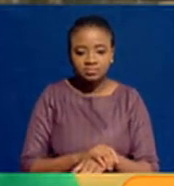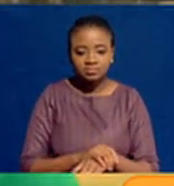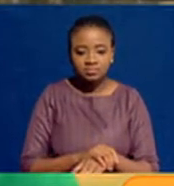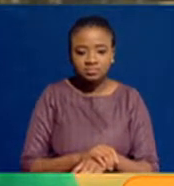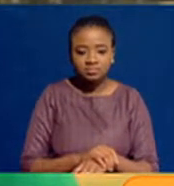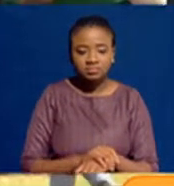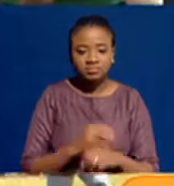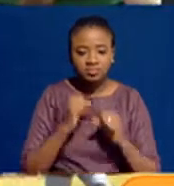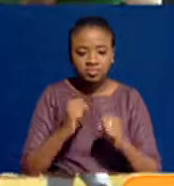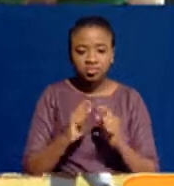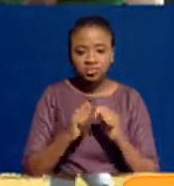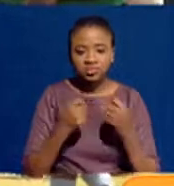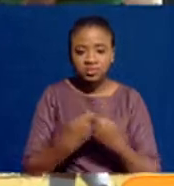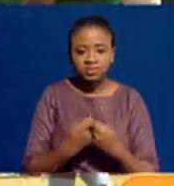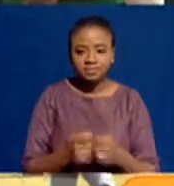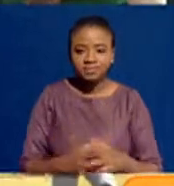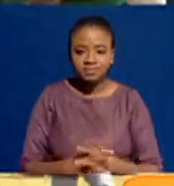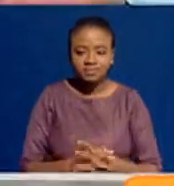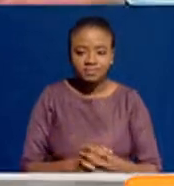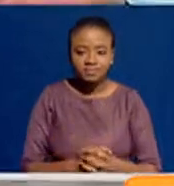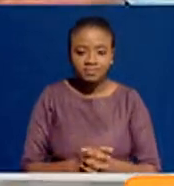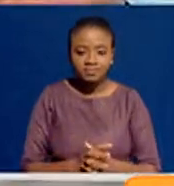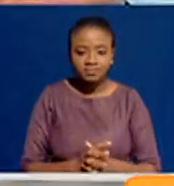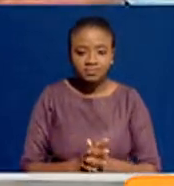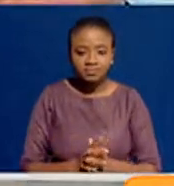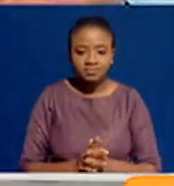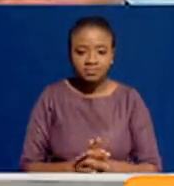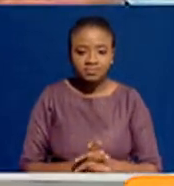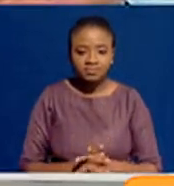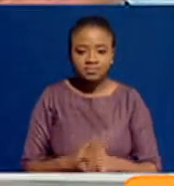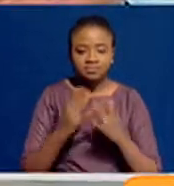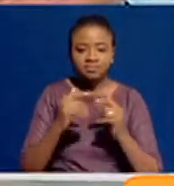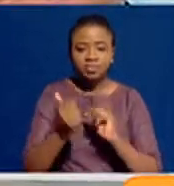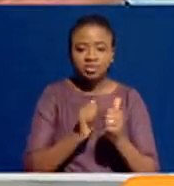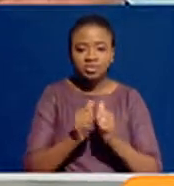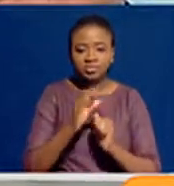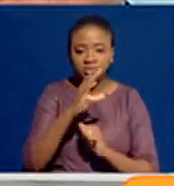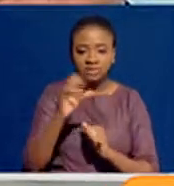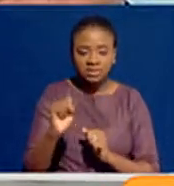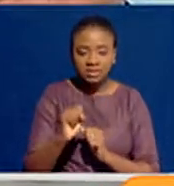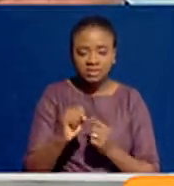stiffer teams. Sports Cabinet Secretary Ababu Namwamba has called on sports